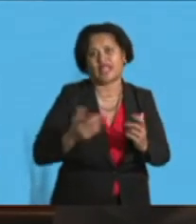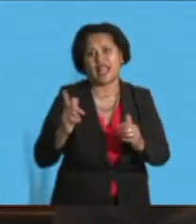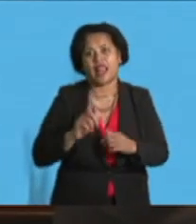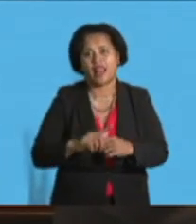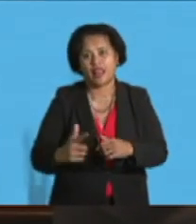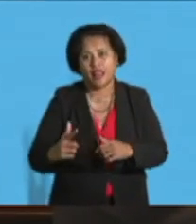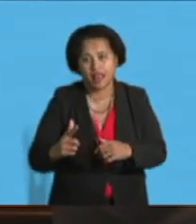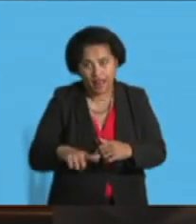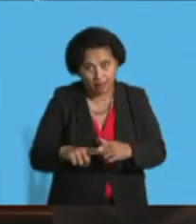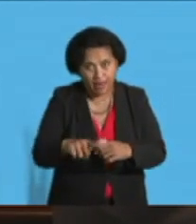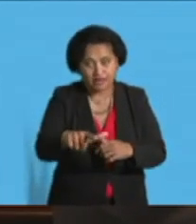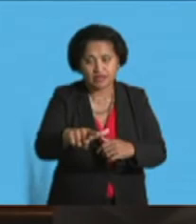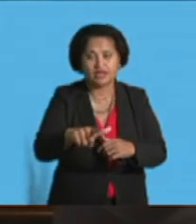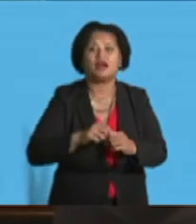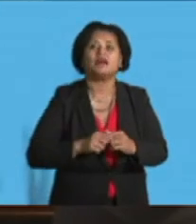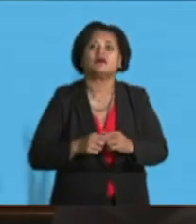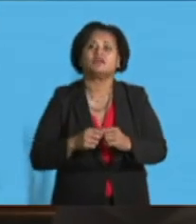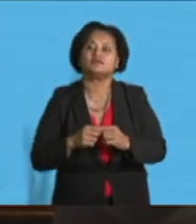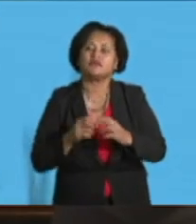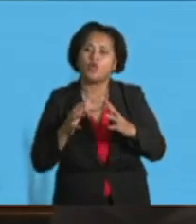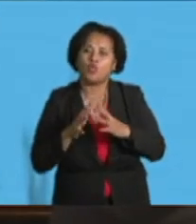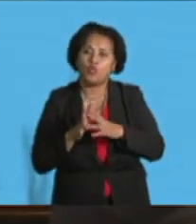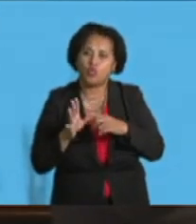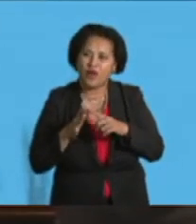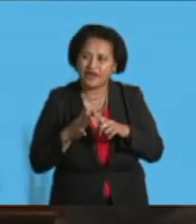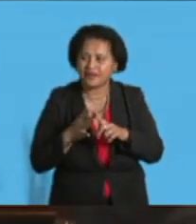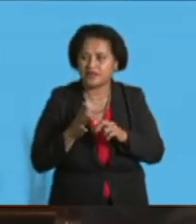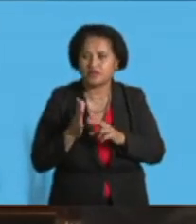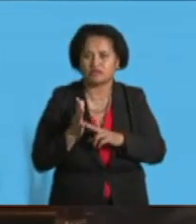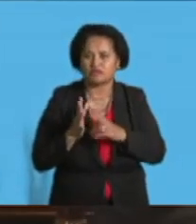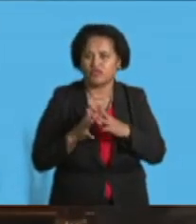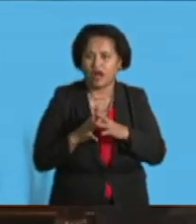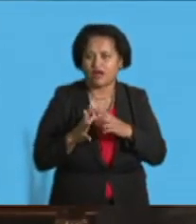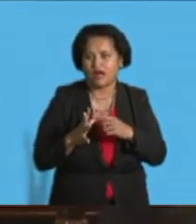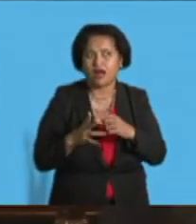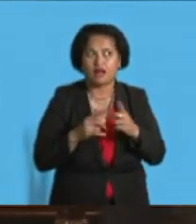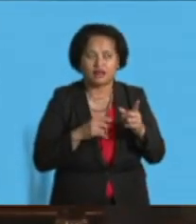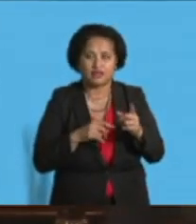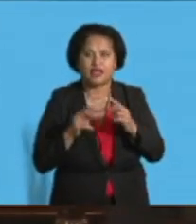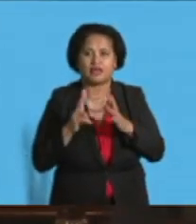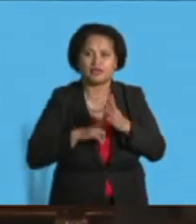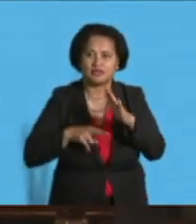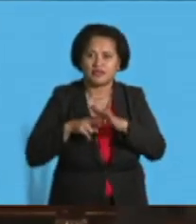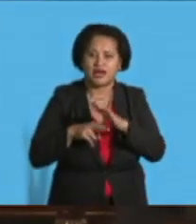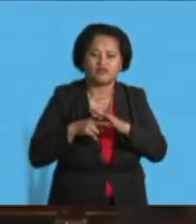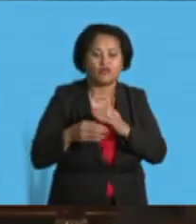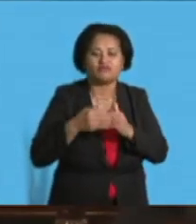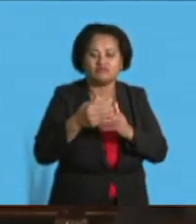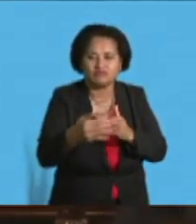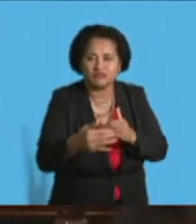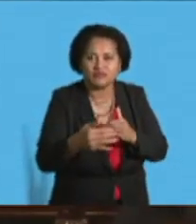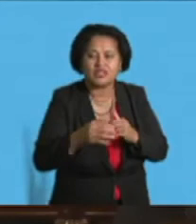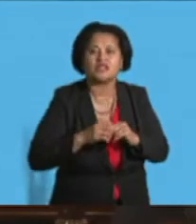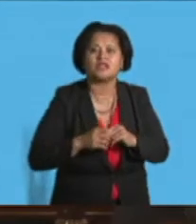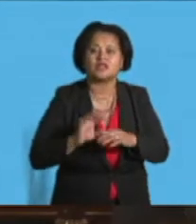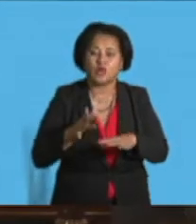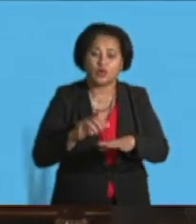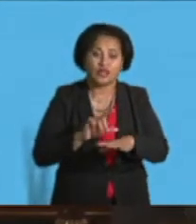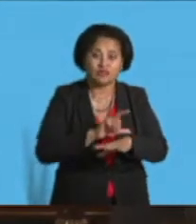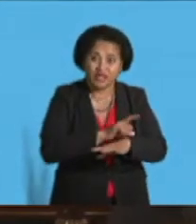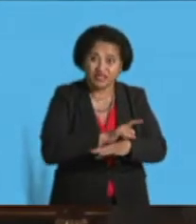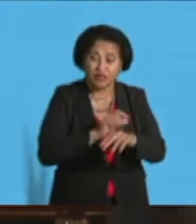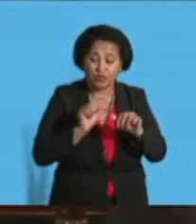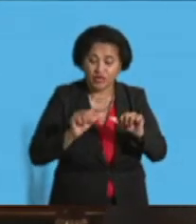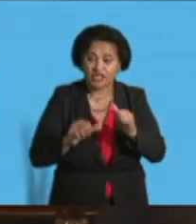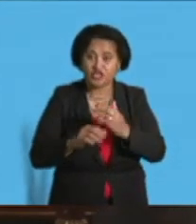Lambasa, Wainiwanga River and Wainibuambua River in Wanandoi, Madam Speaker. Madam Speaker, the coastal embankment protection